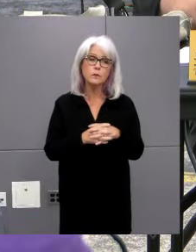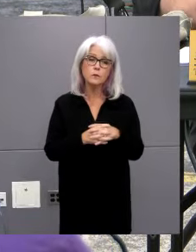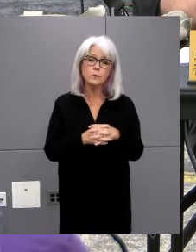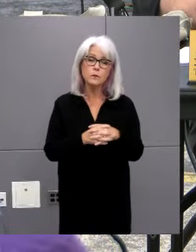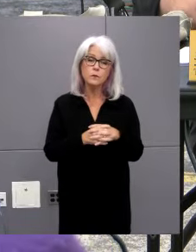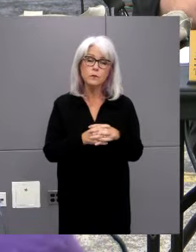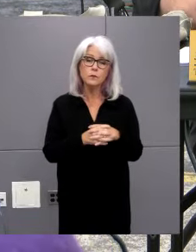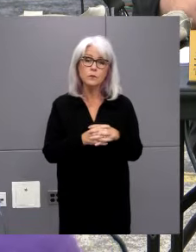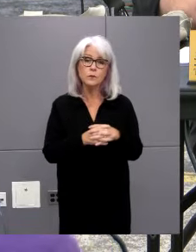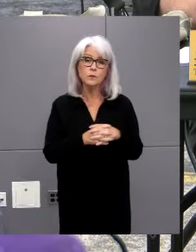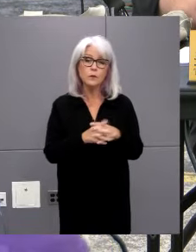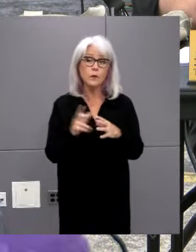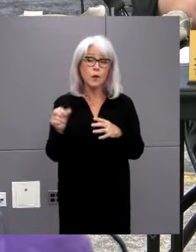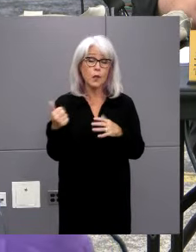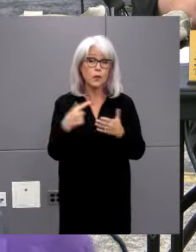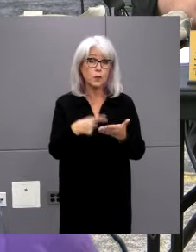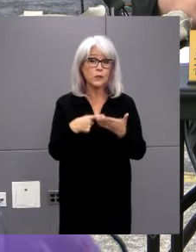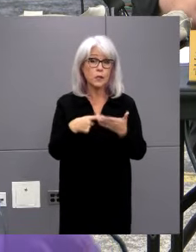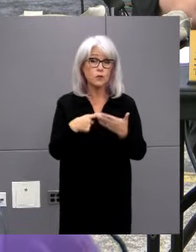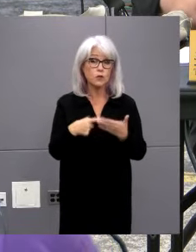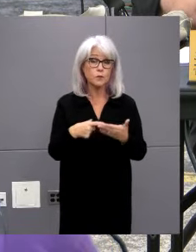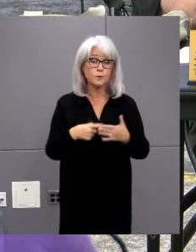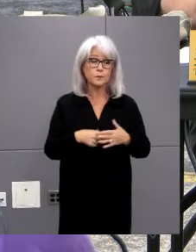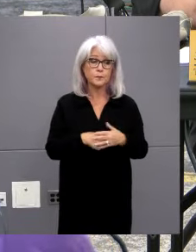Okay? Any other discussion?